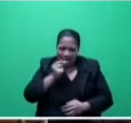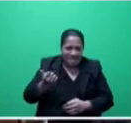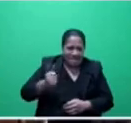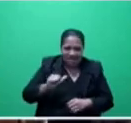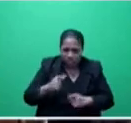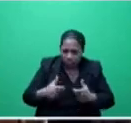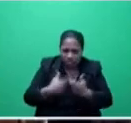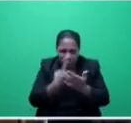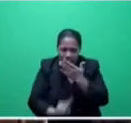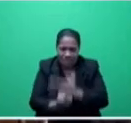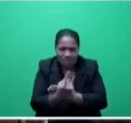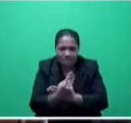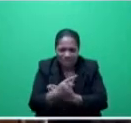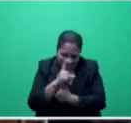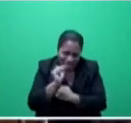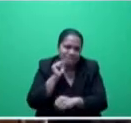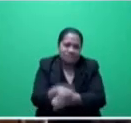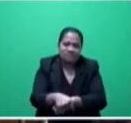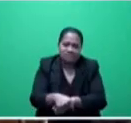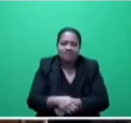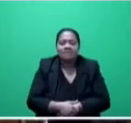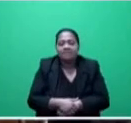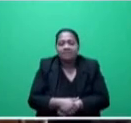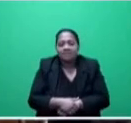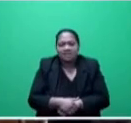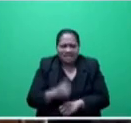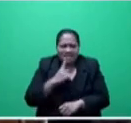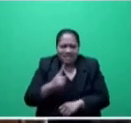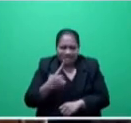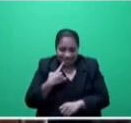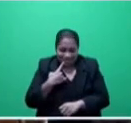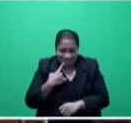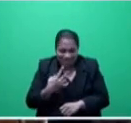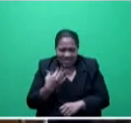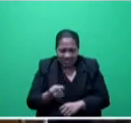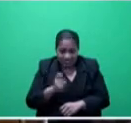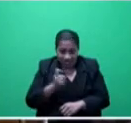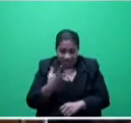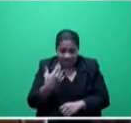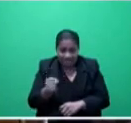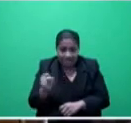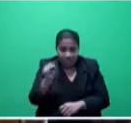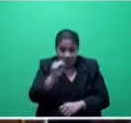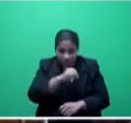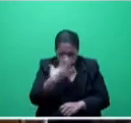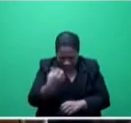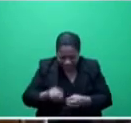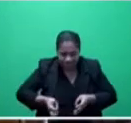saying, if there is a will, there is a way. Or if there is a way, there is a will.